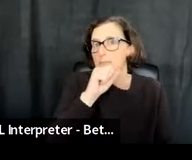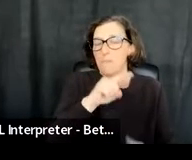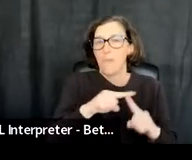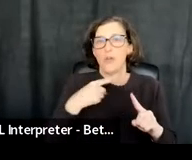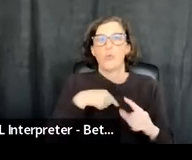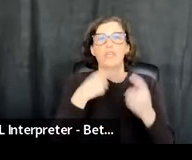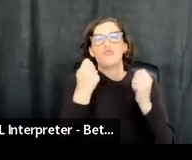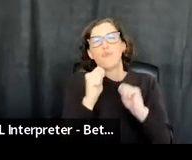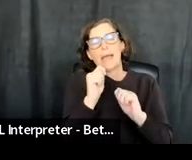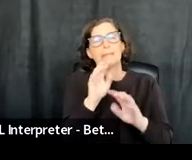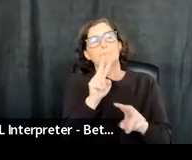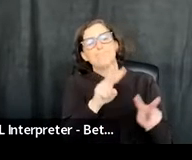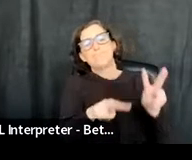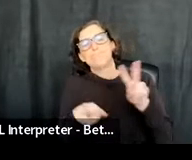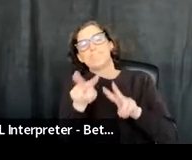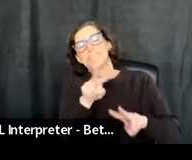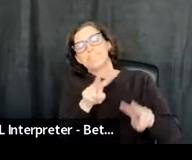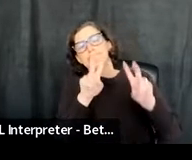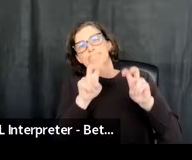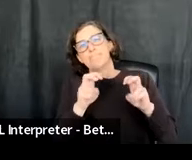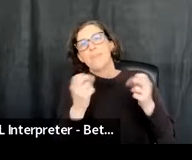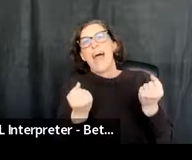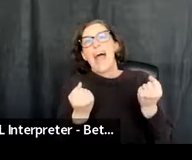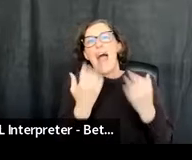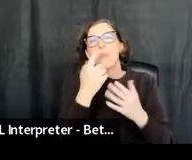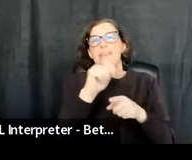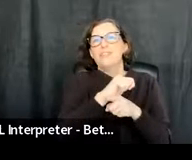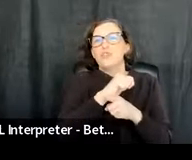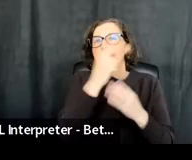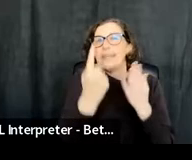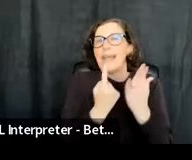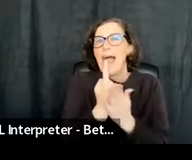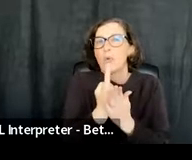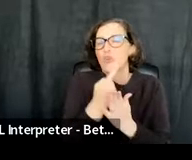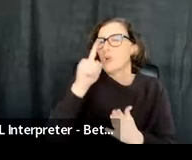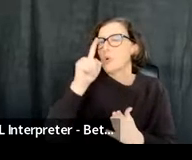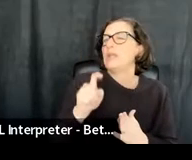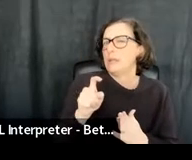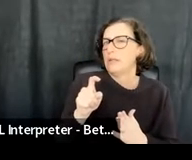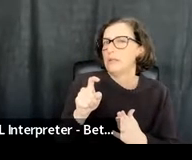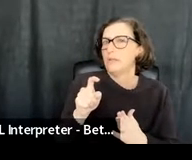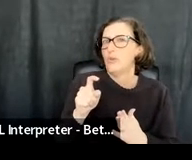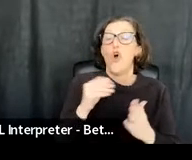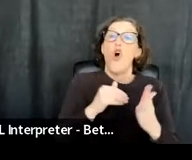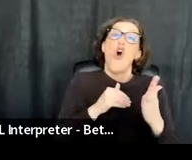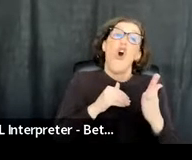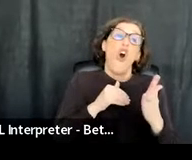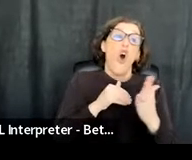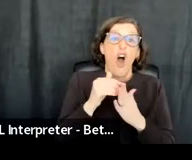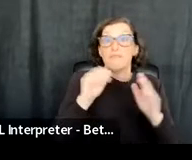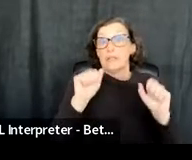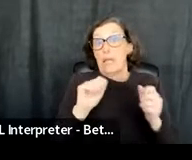try to estimate the total number of training hours that might be needed. It's often a moving target.